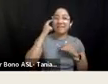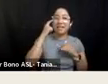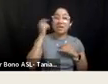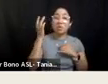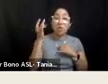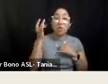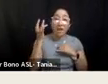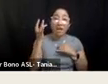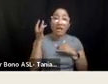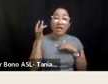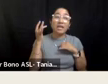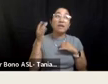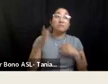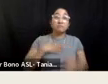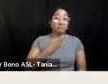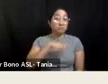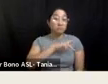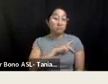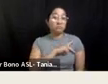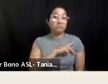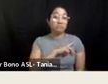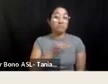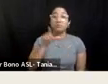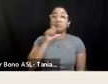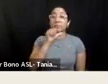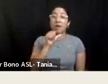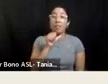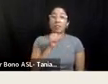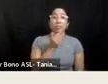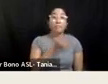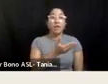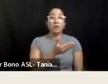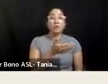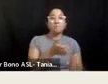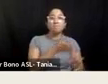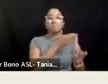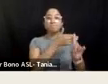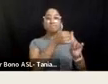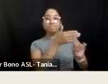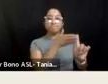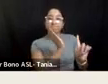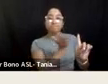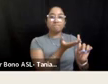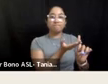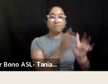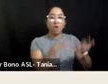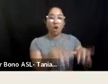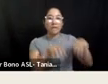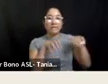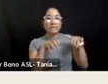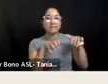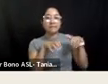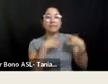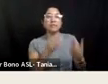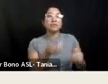there, I don't think personally, to manipulate an audience in that way. I think theater should be a conversation. I don't think theater should be a